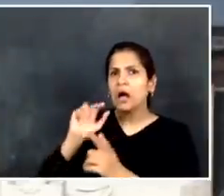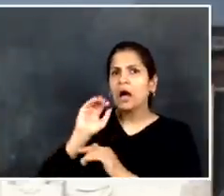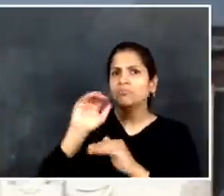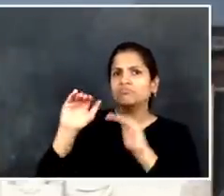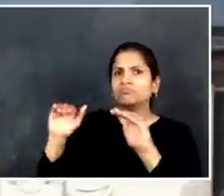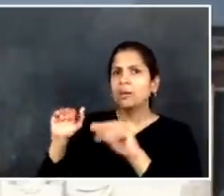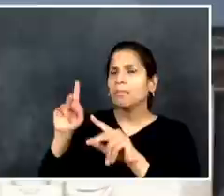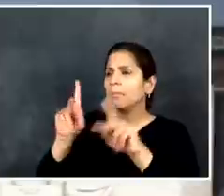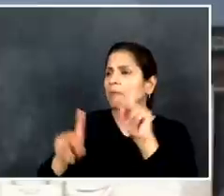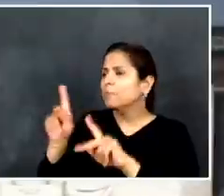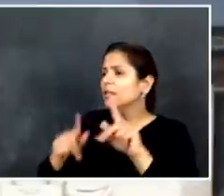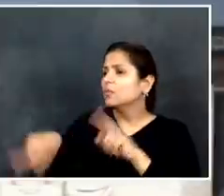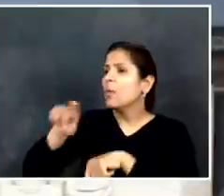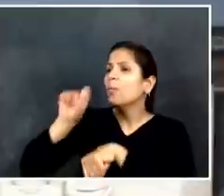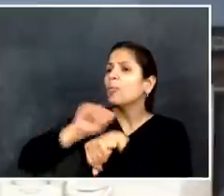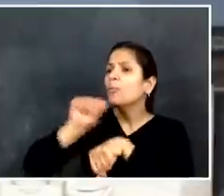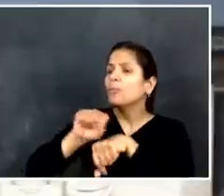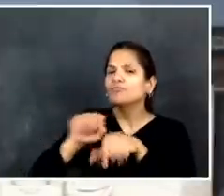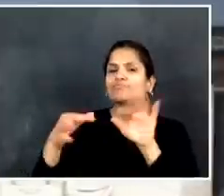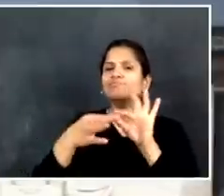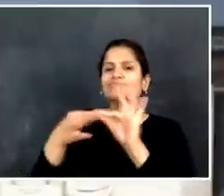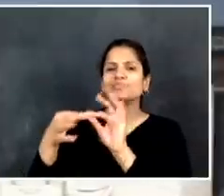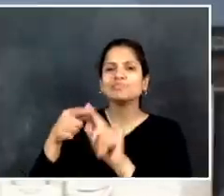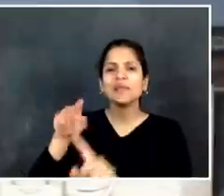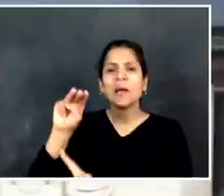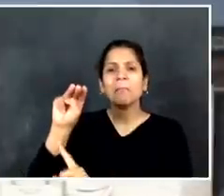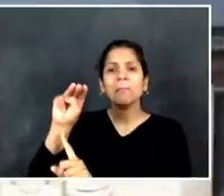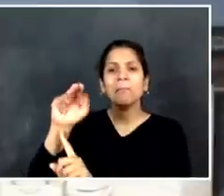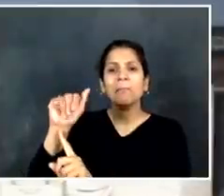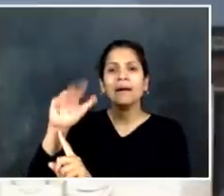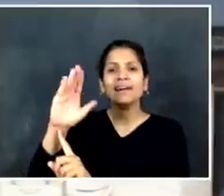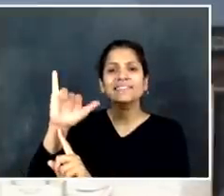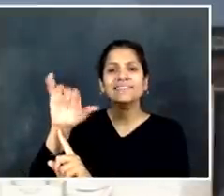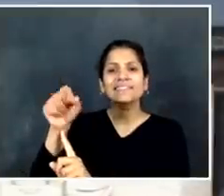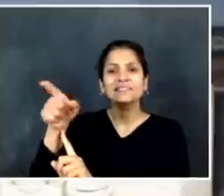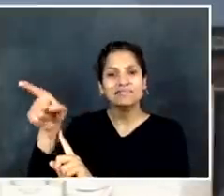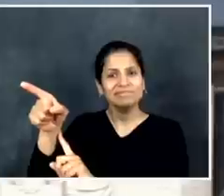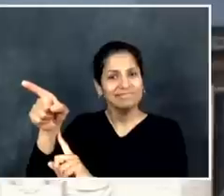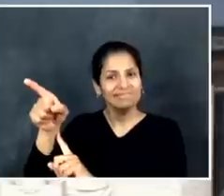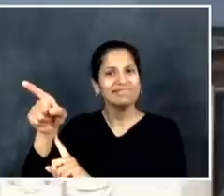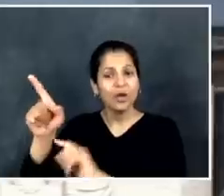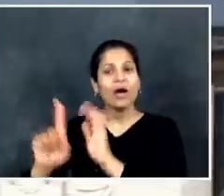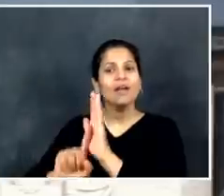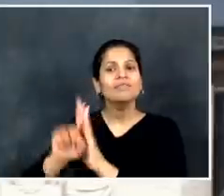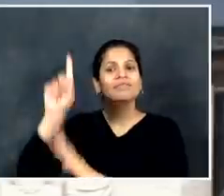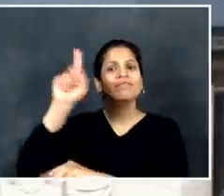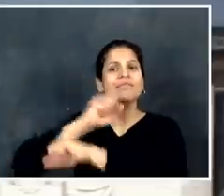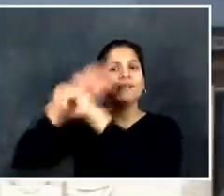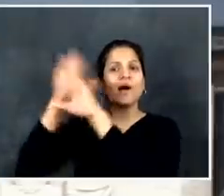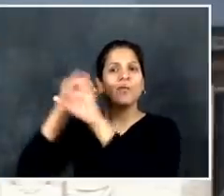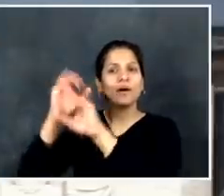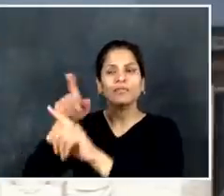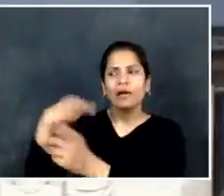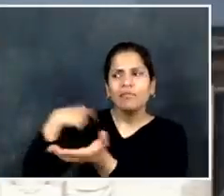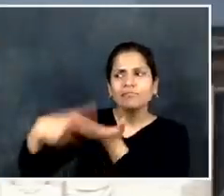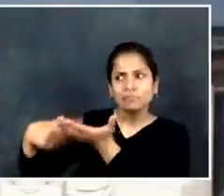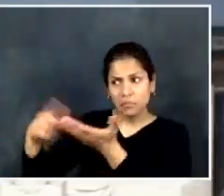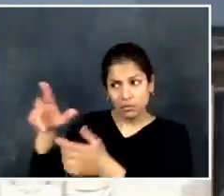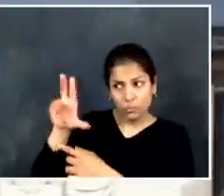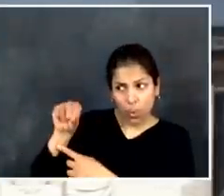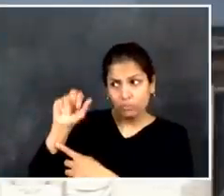it today, but you know, that is obviously one of the most important days of the year, and boy, does it speak volumes to